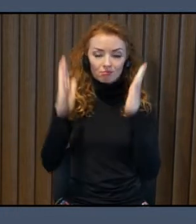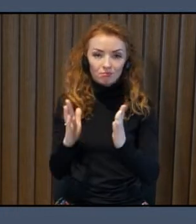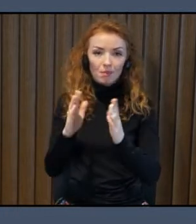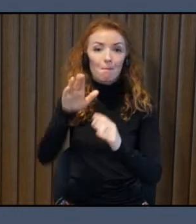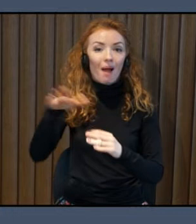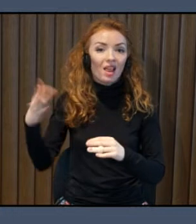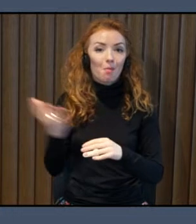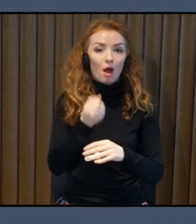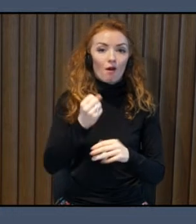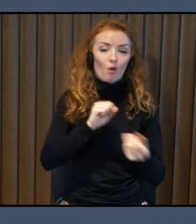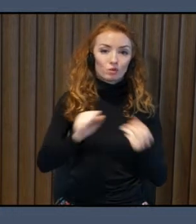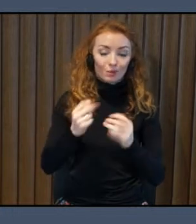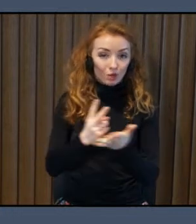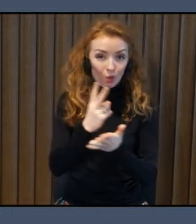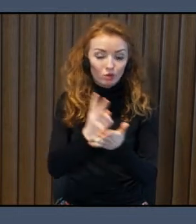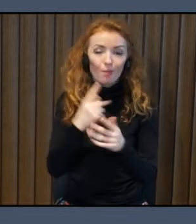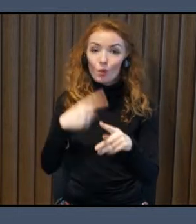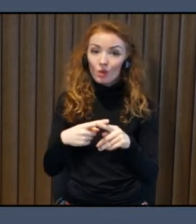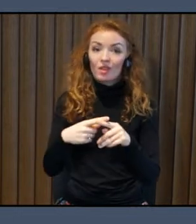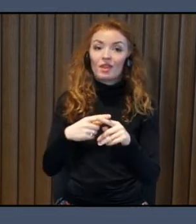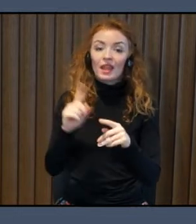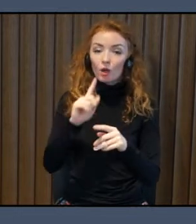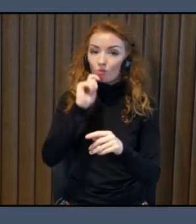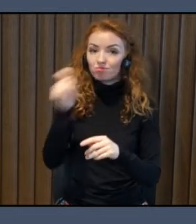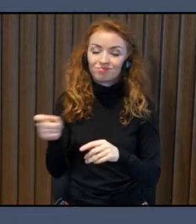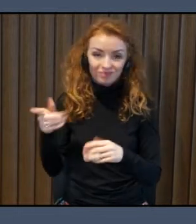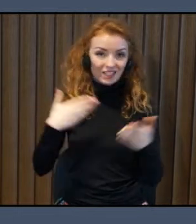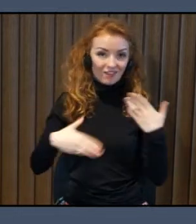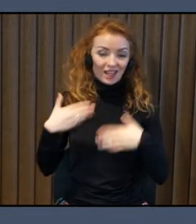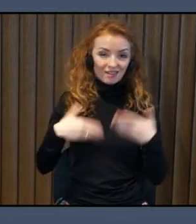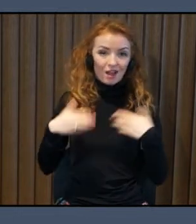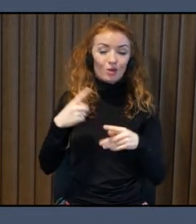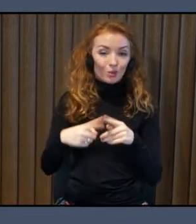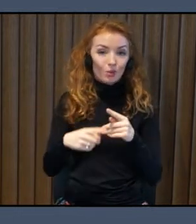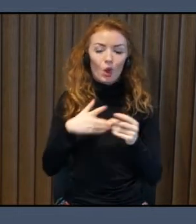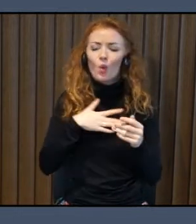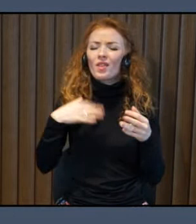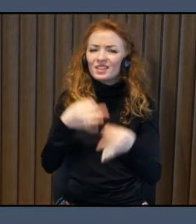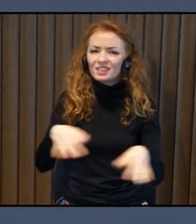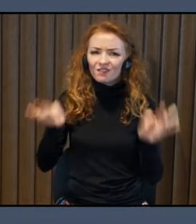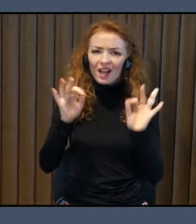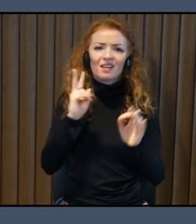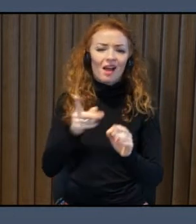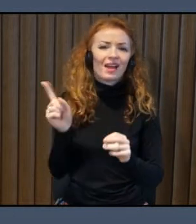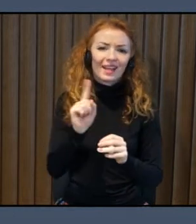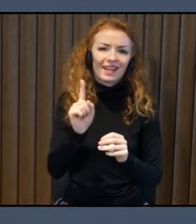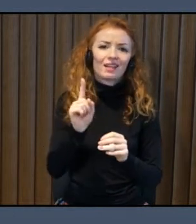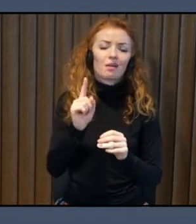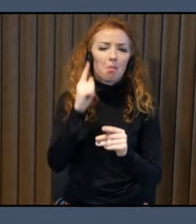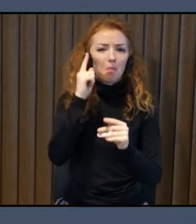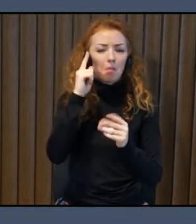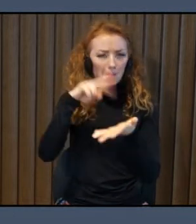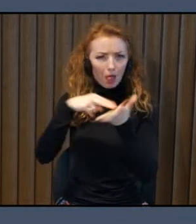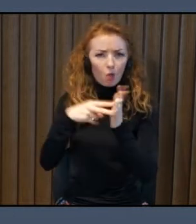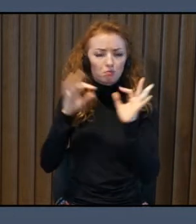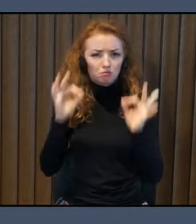is infrastructure for children with functional disabilities. And here it is very